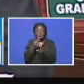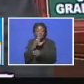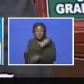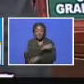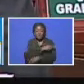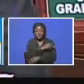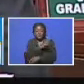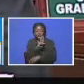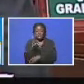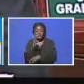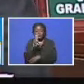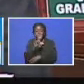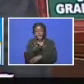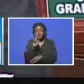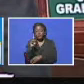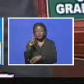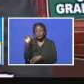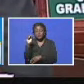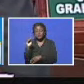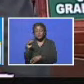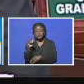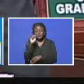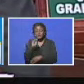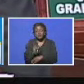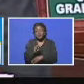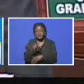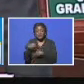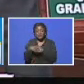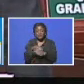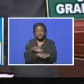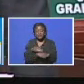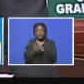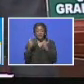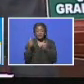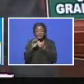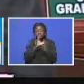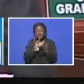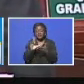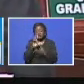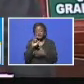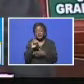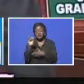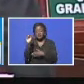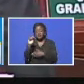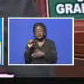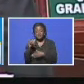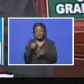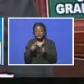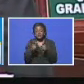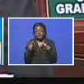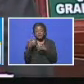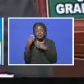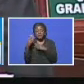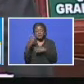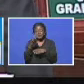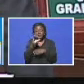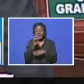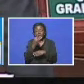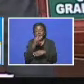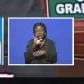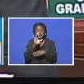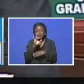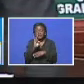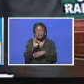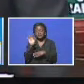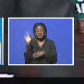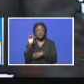31%, and at South Beach Health Center is 30%, and in Grand Bahama, it is 8.7%.